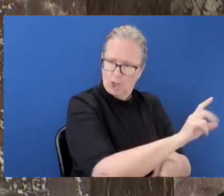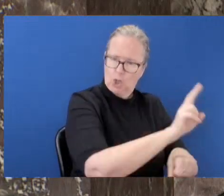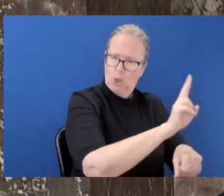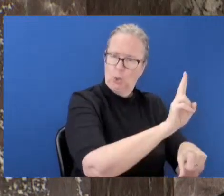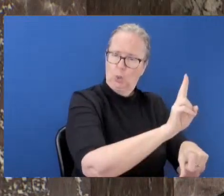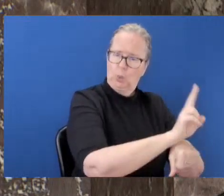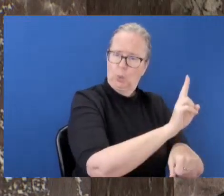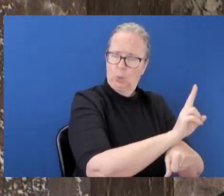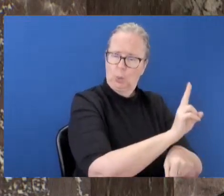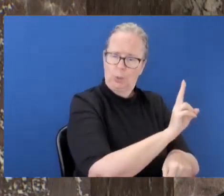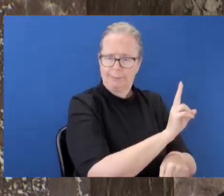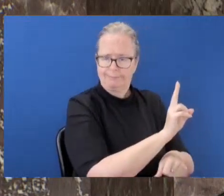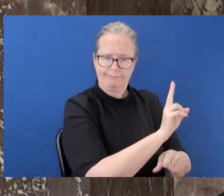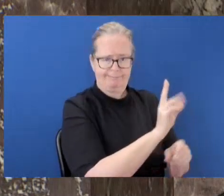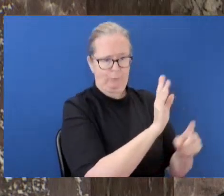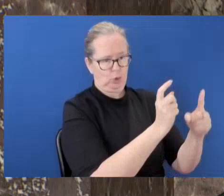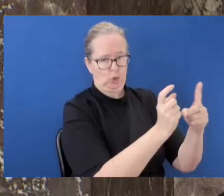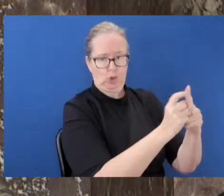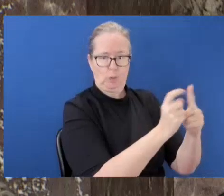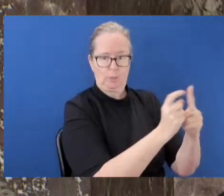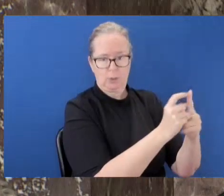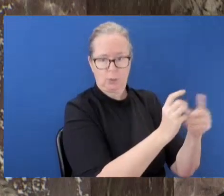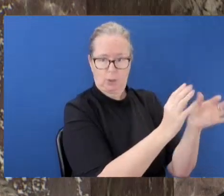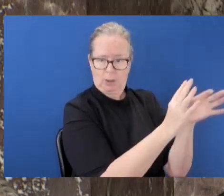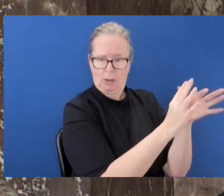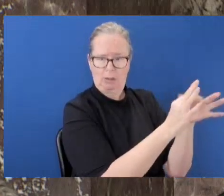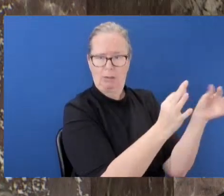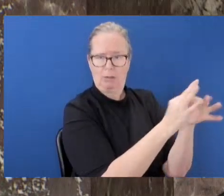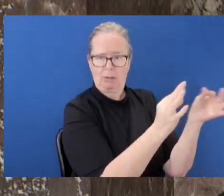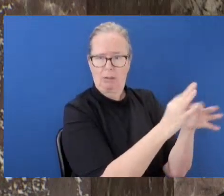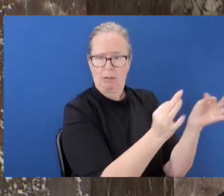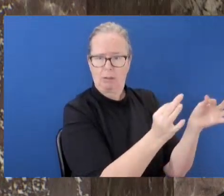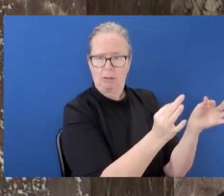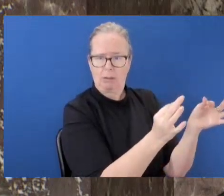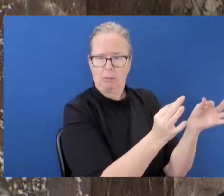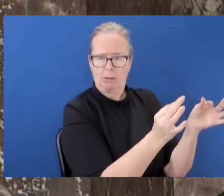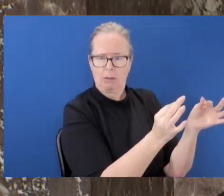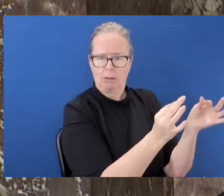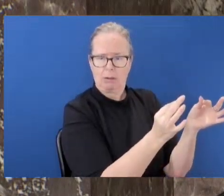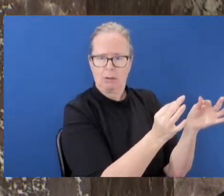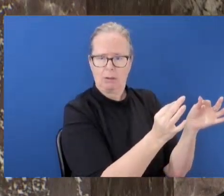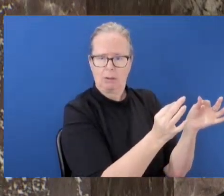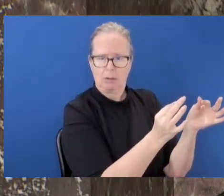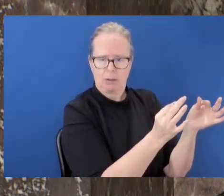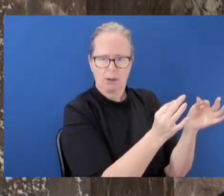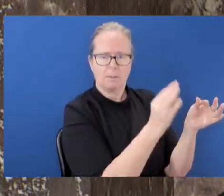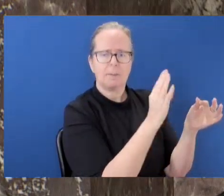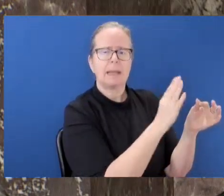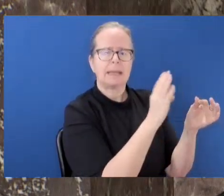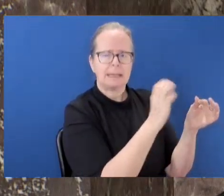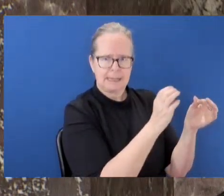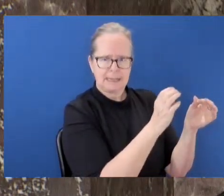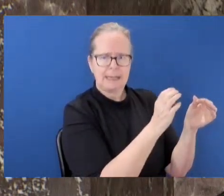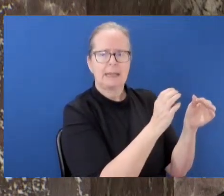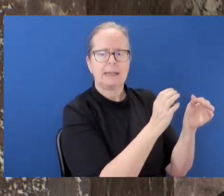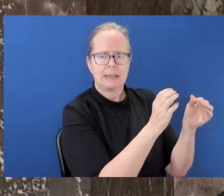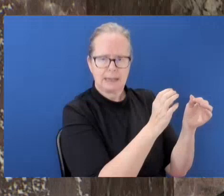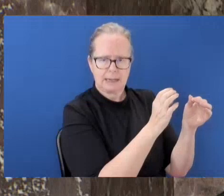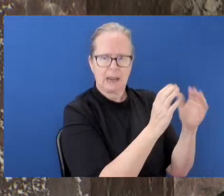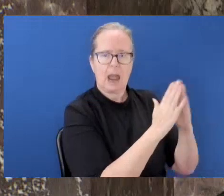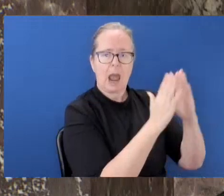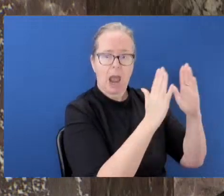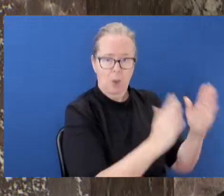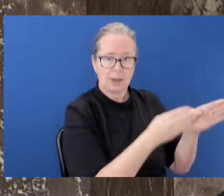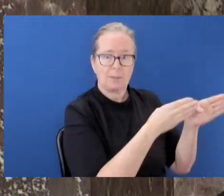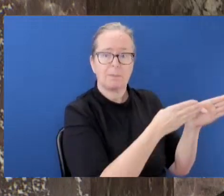BCU housing plan. He called it small ball, Honourable Speaker. He said, this will do nothing, and the reason why...